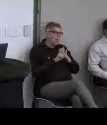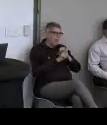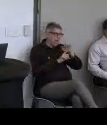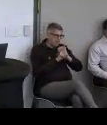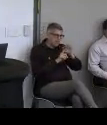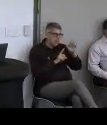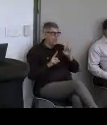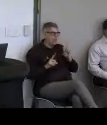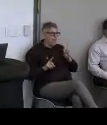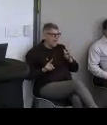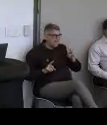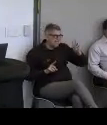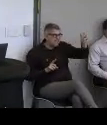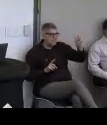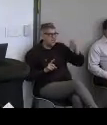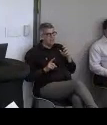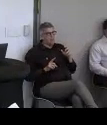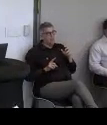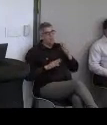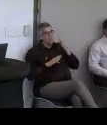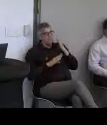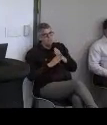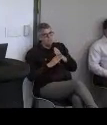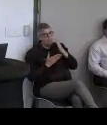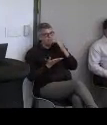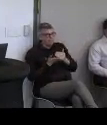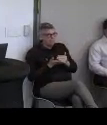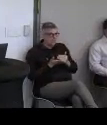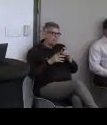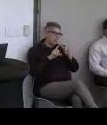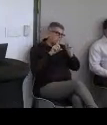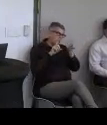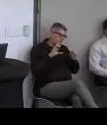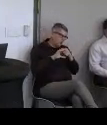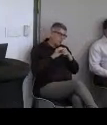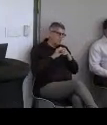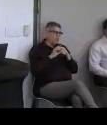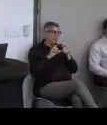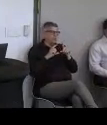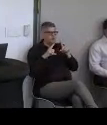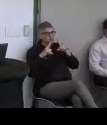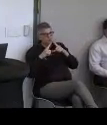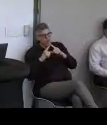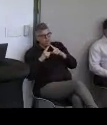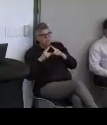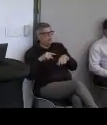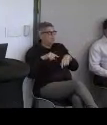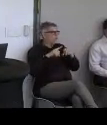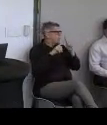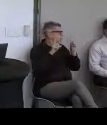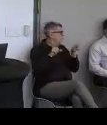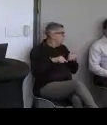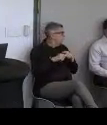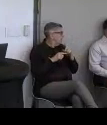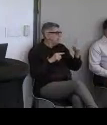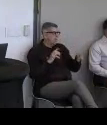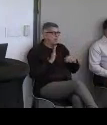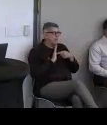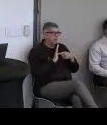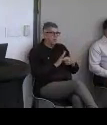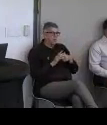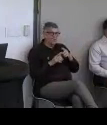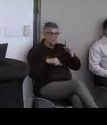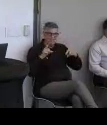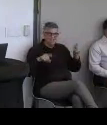escalators, bus stops, circles, arrows, triangles, and squares. These symbols represent individual features or a point of